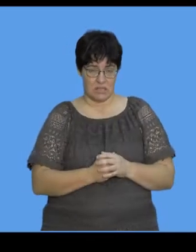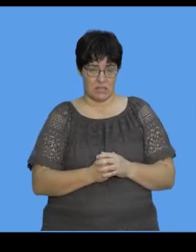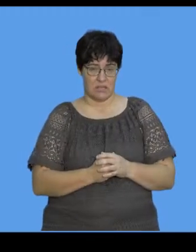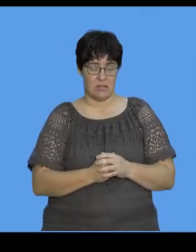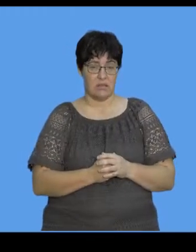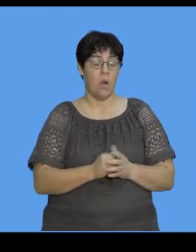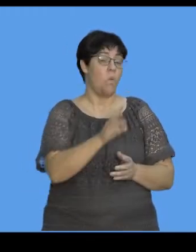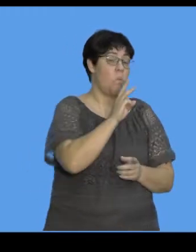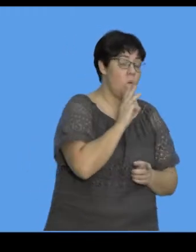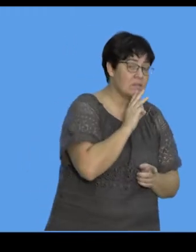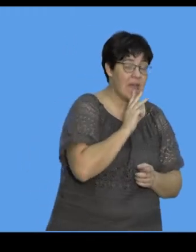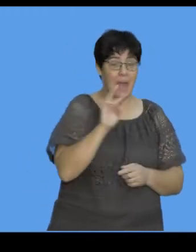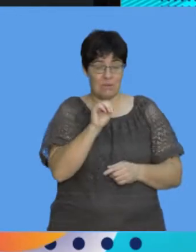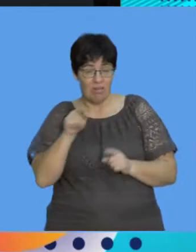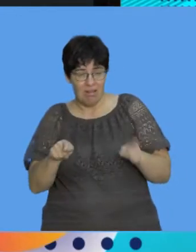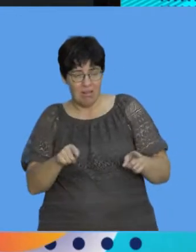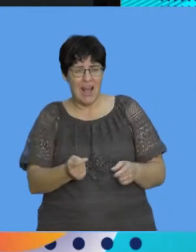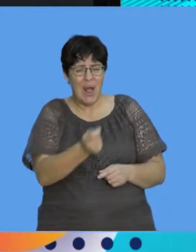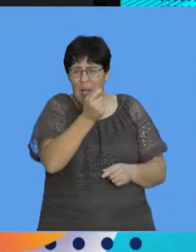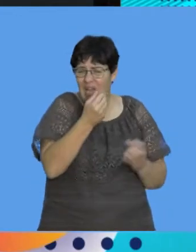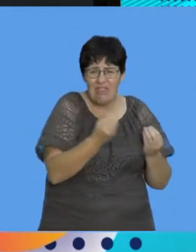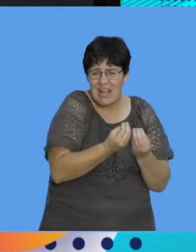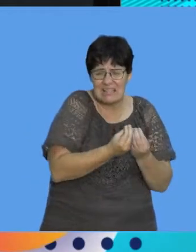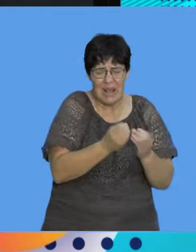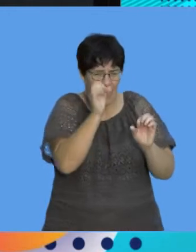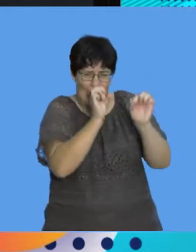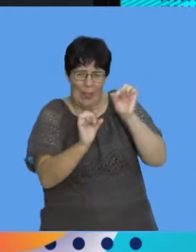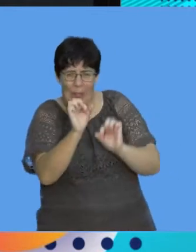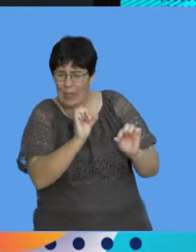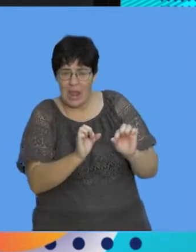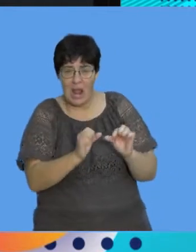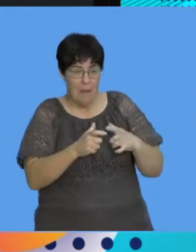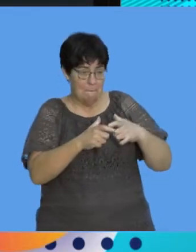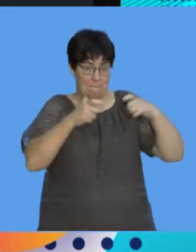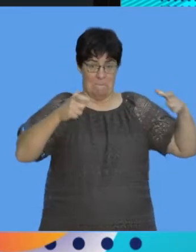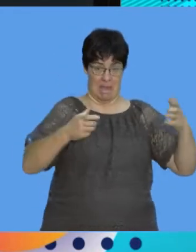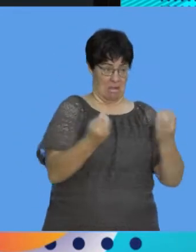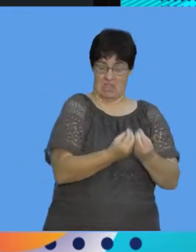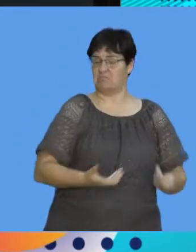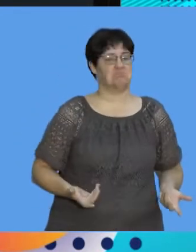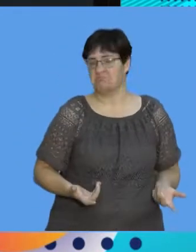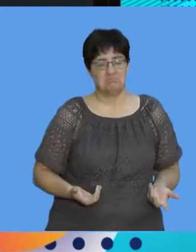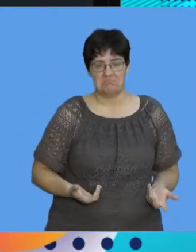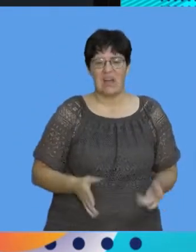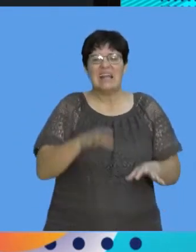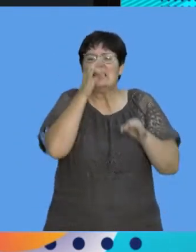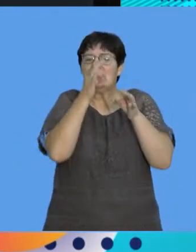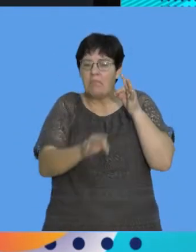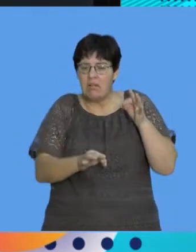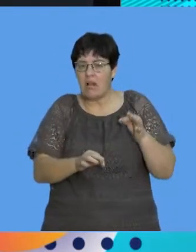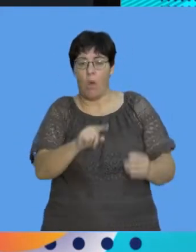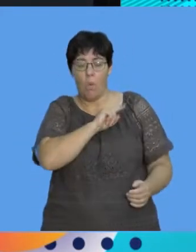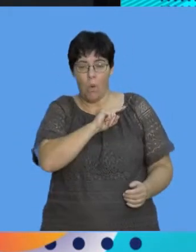and minerals, small things, small elements, not big compounds, simple things that our body